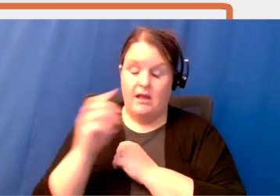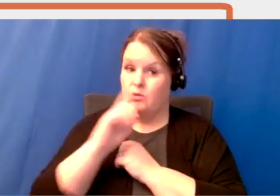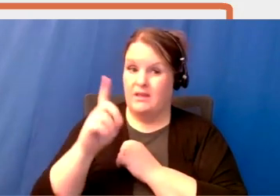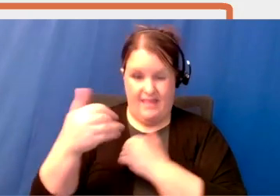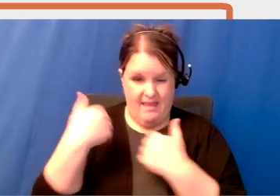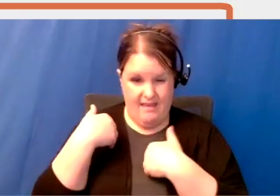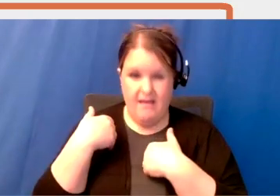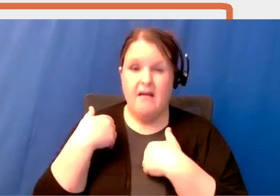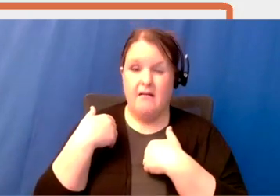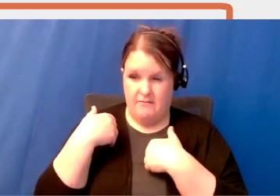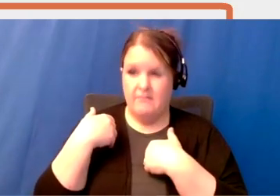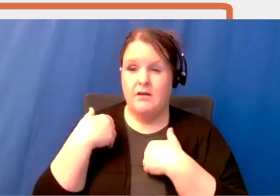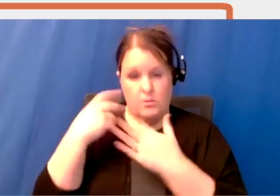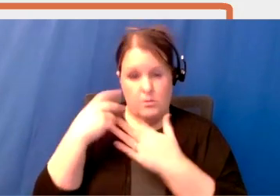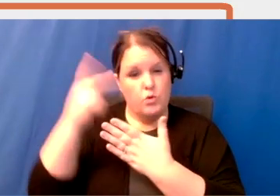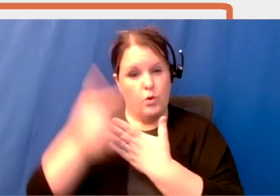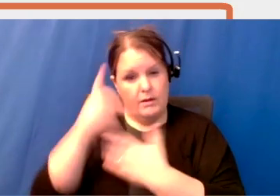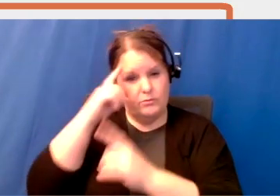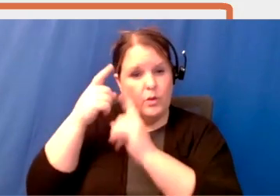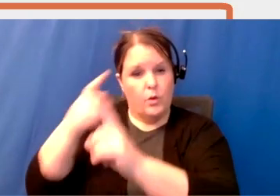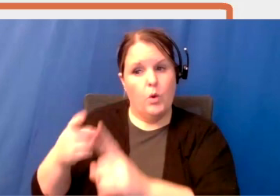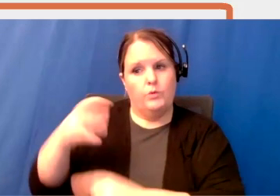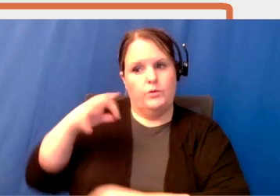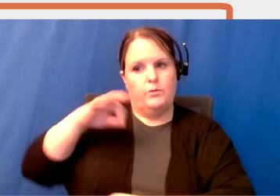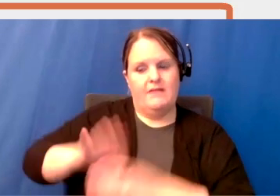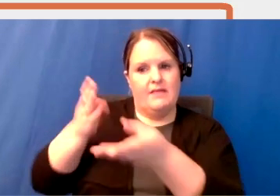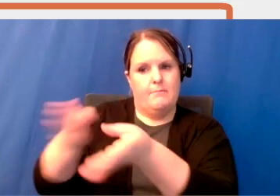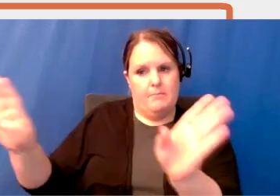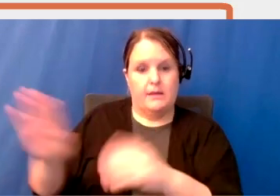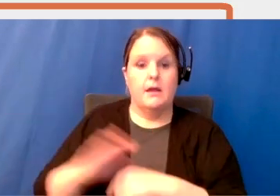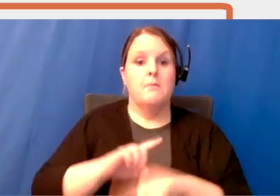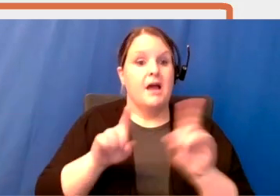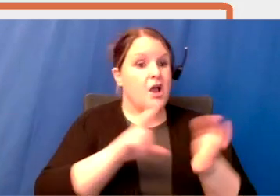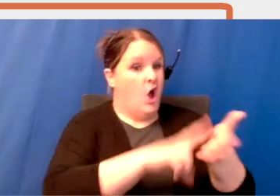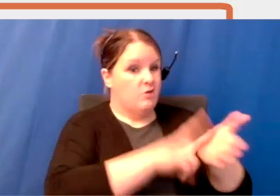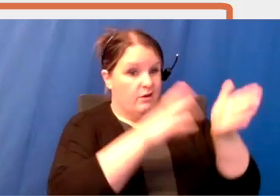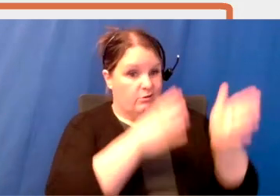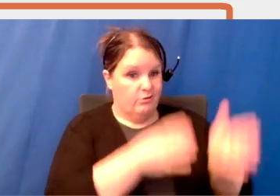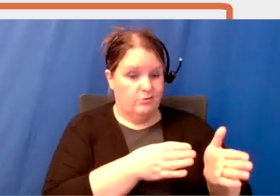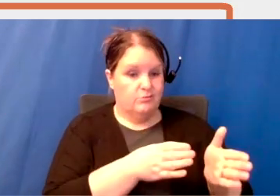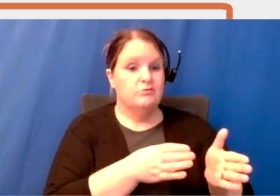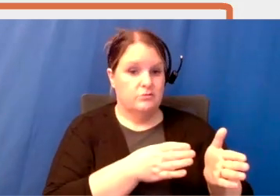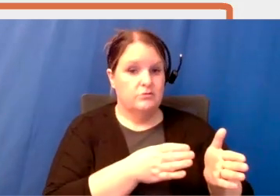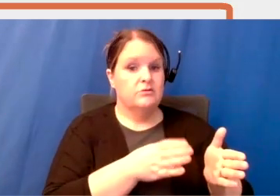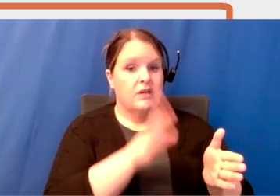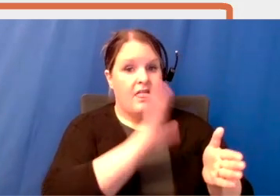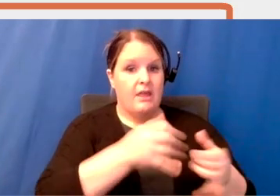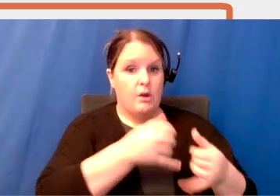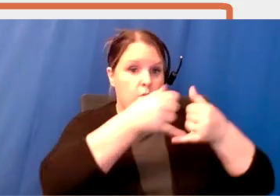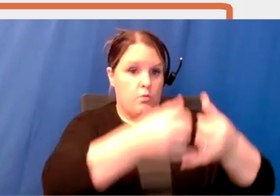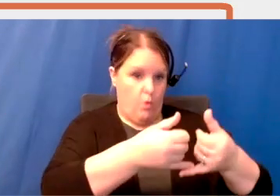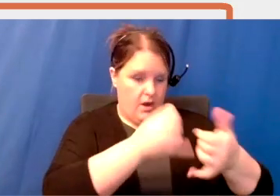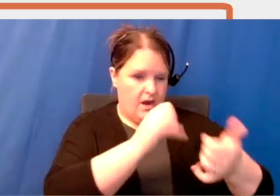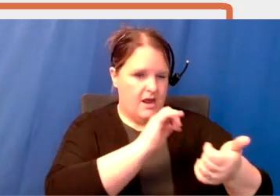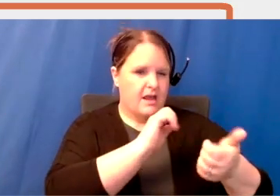out programs that are intended to benefit the public. Whereas contractors, they're awarded a competitive